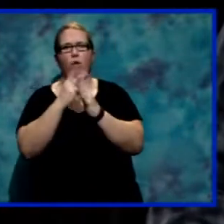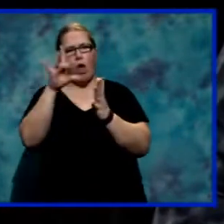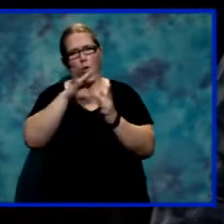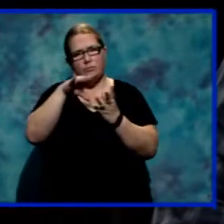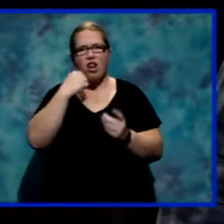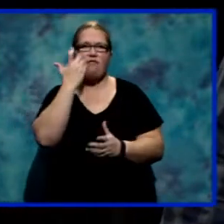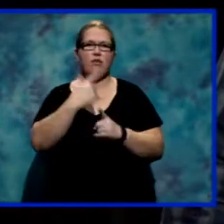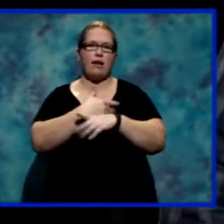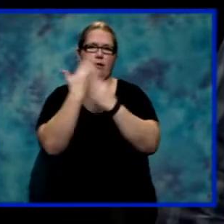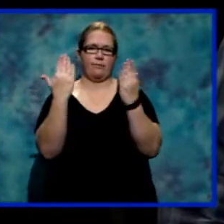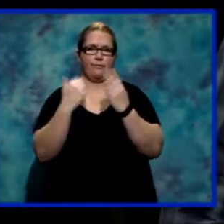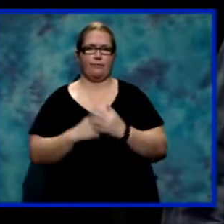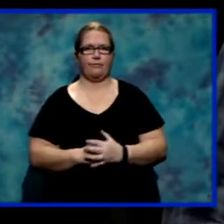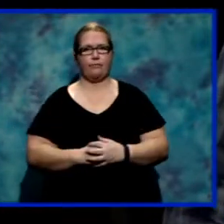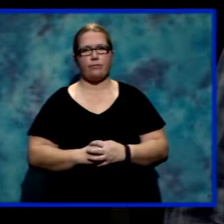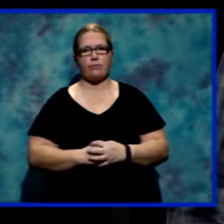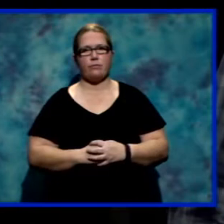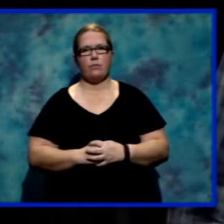day.